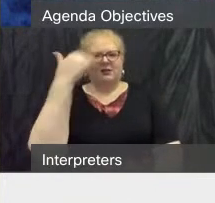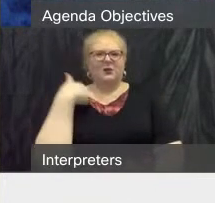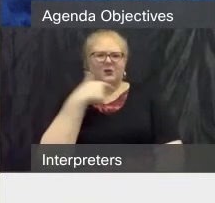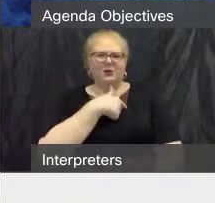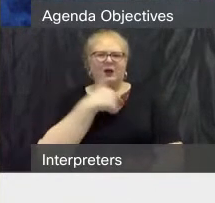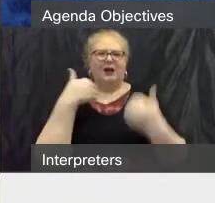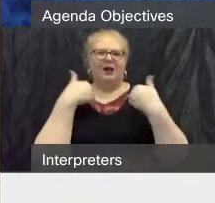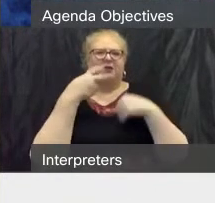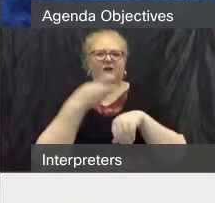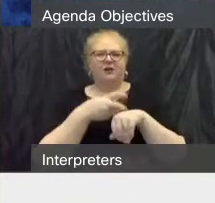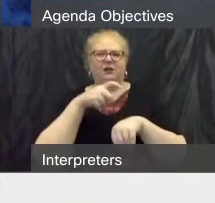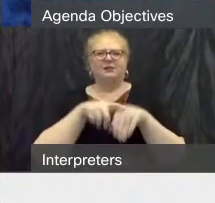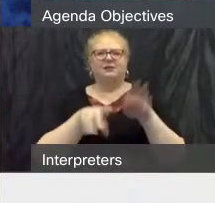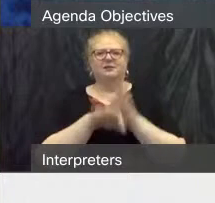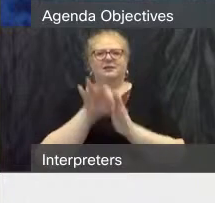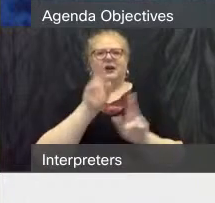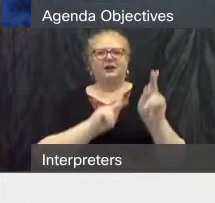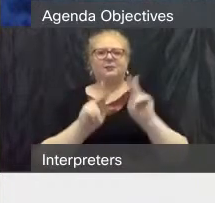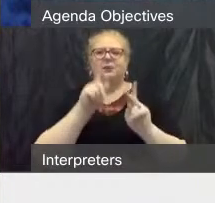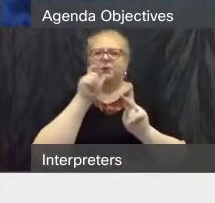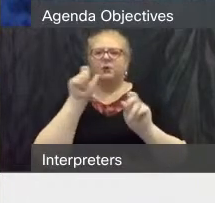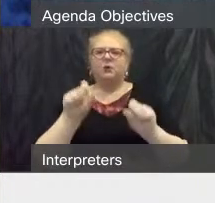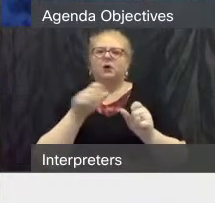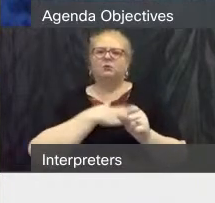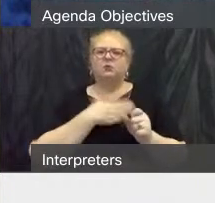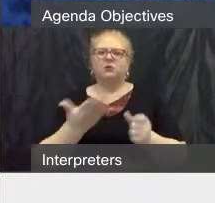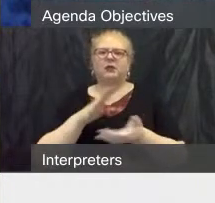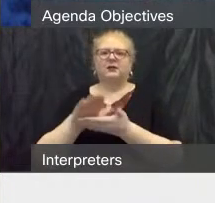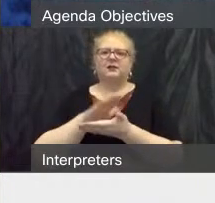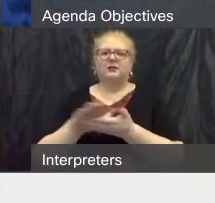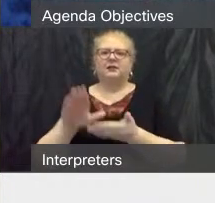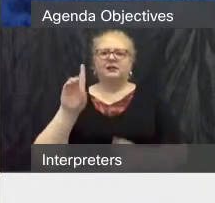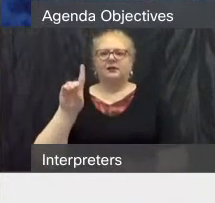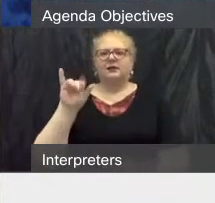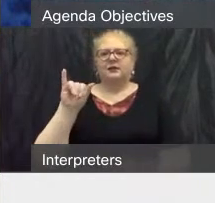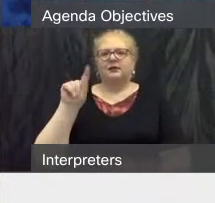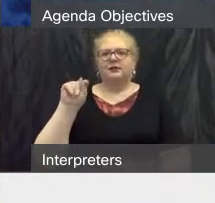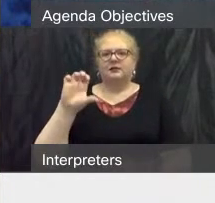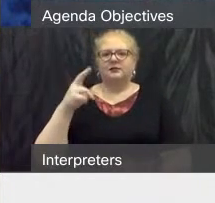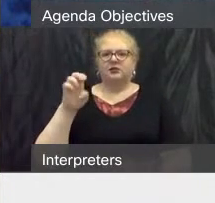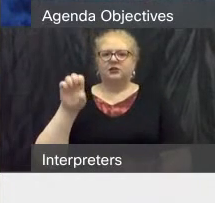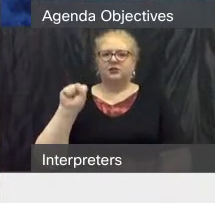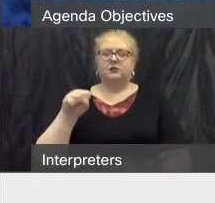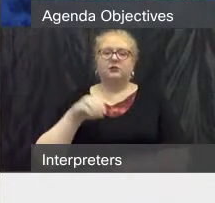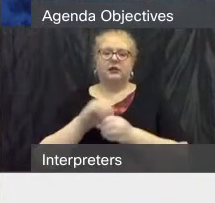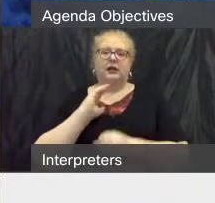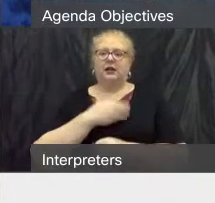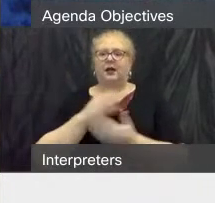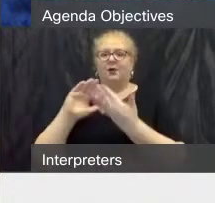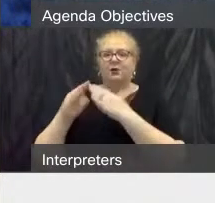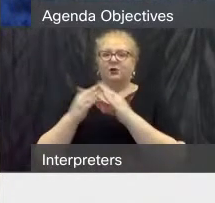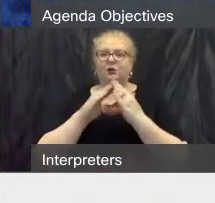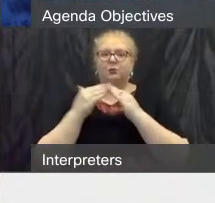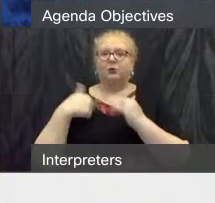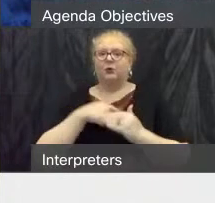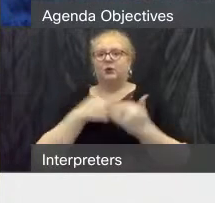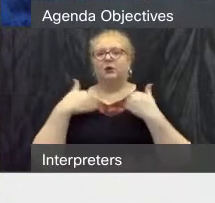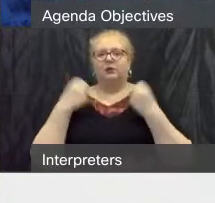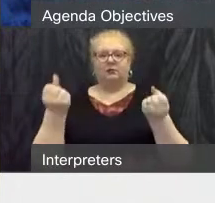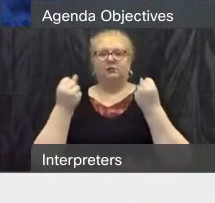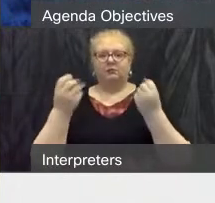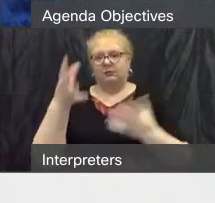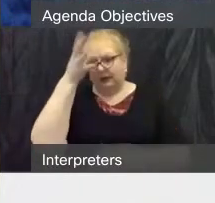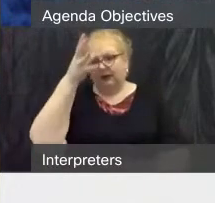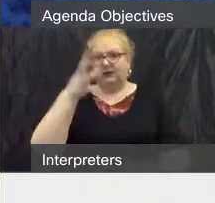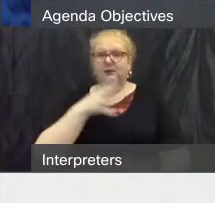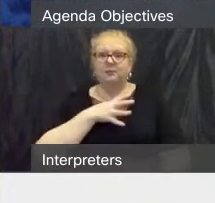ditches. And yet in some of our community, we have lots of men that would love to have a job, but